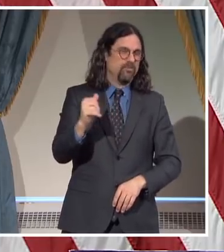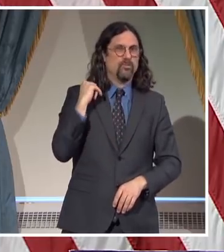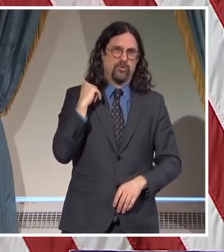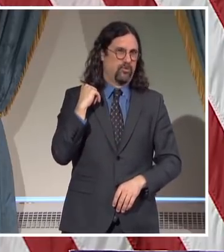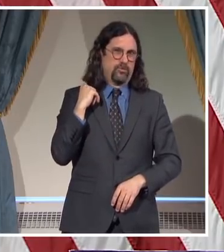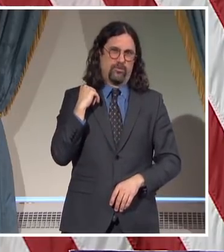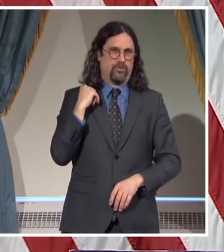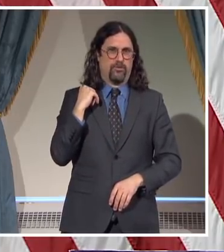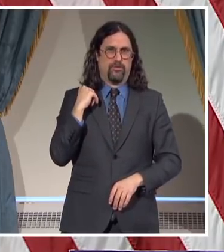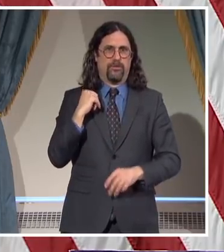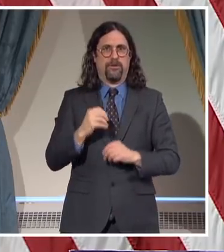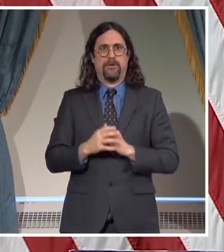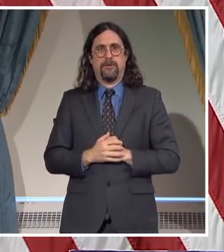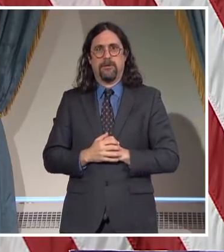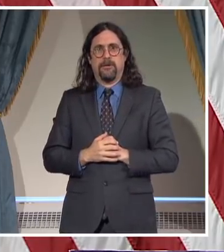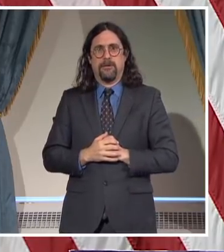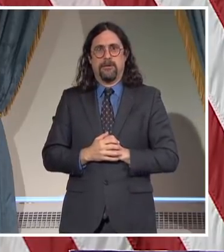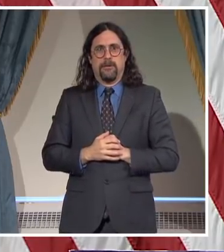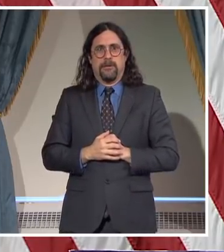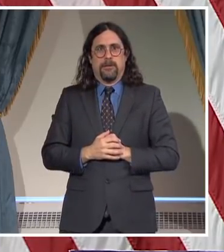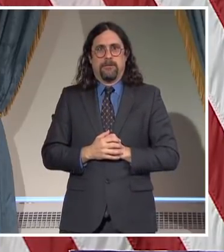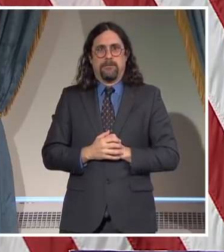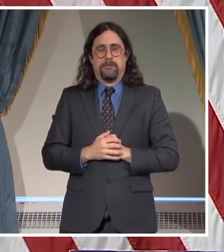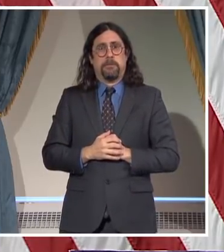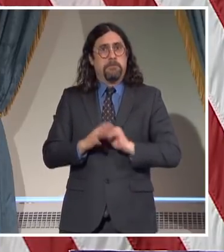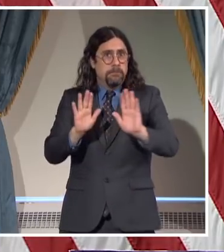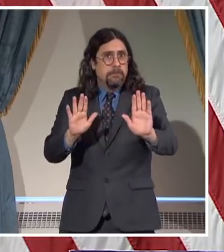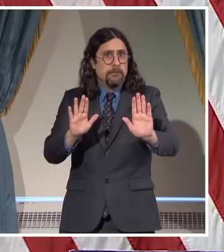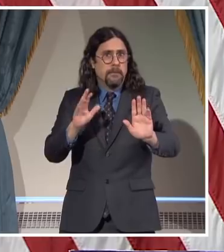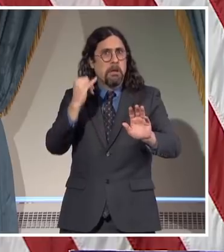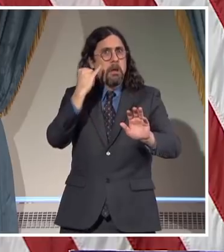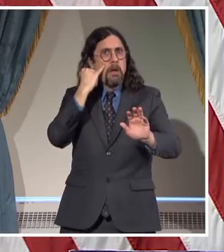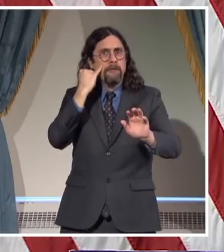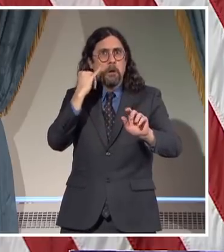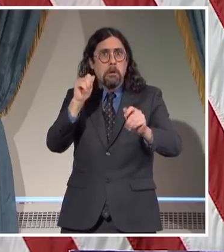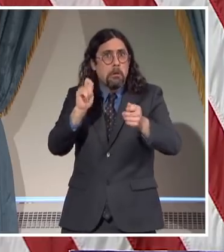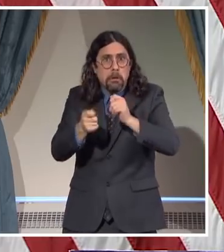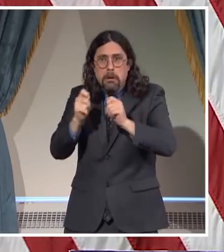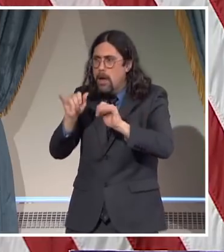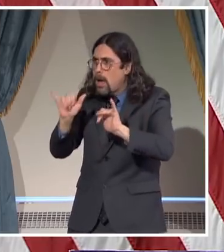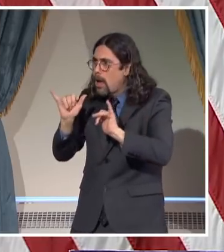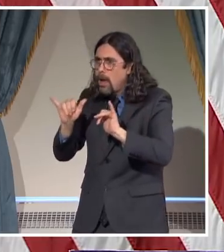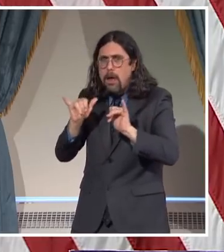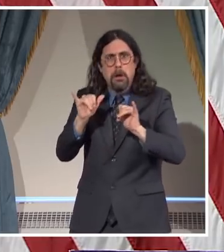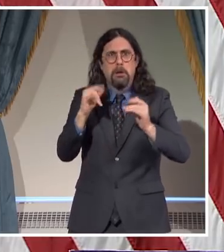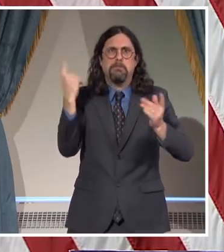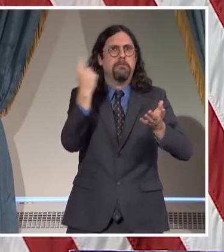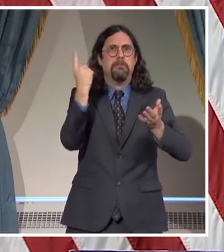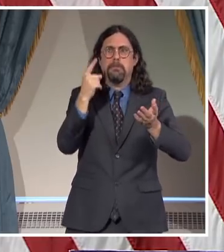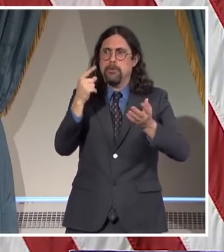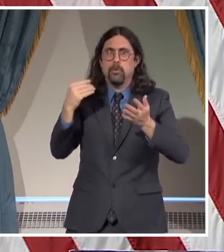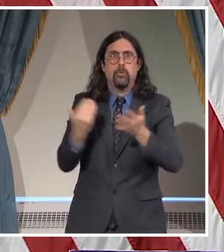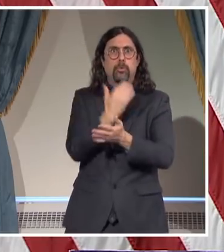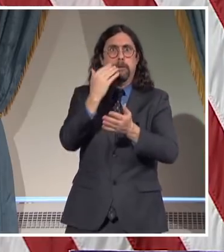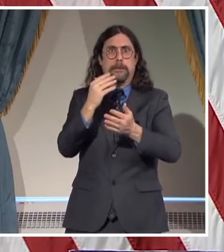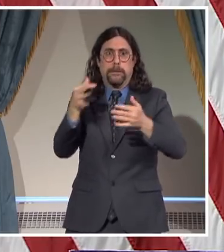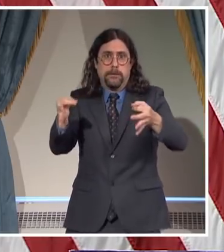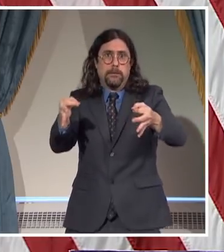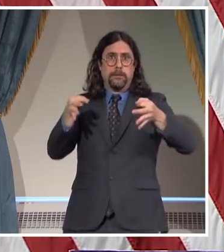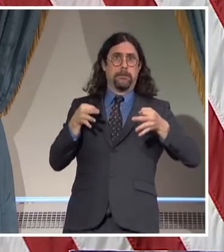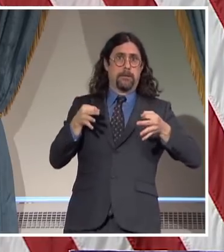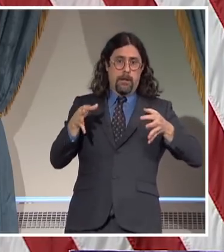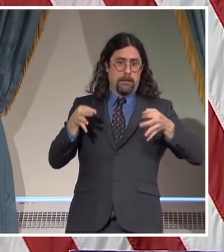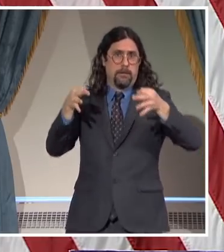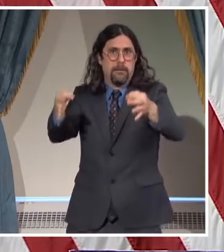huge challenges and intense stress in particular on our hospital capacity, on